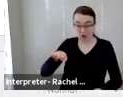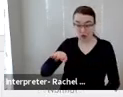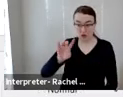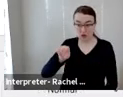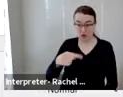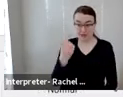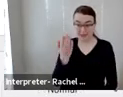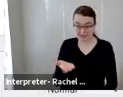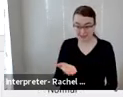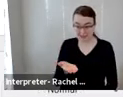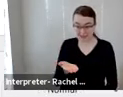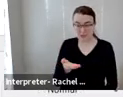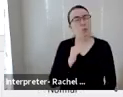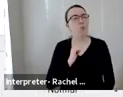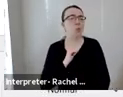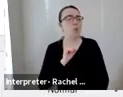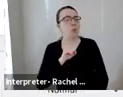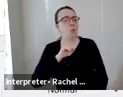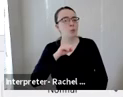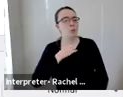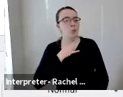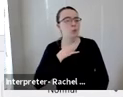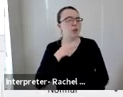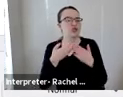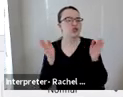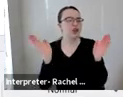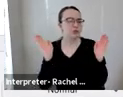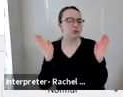one. Yeah, just like in general,